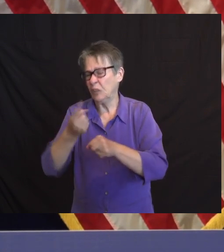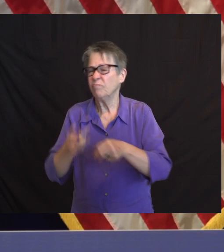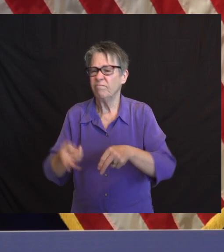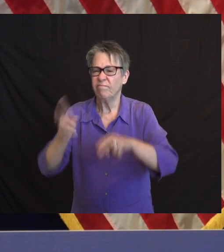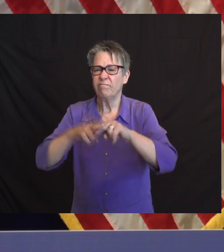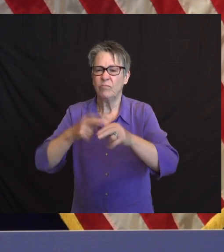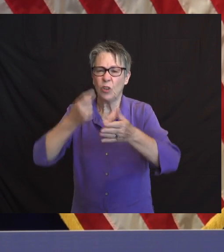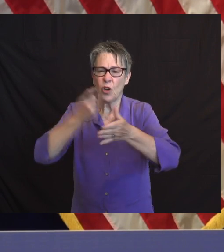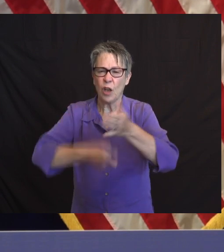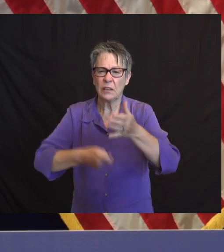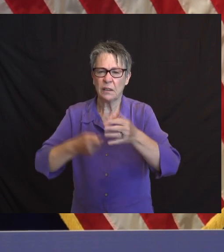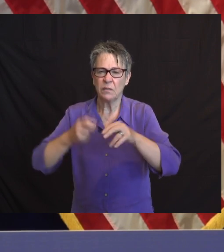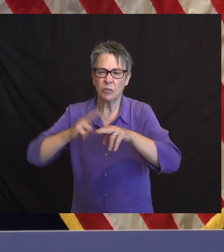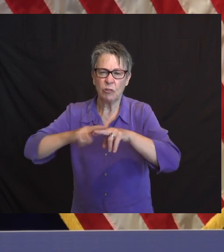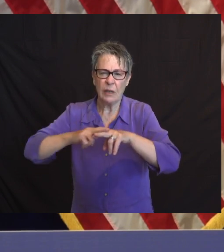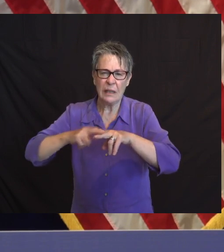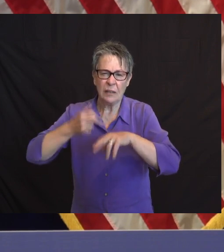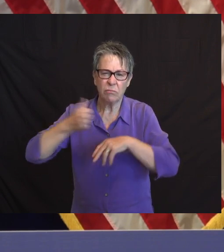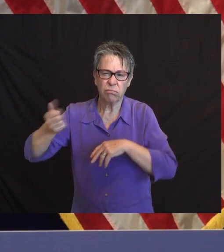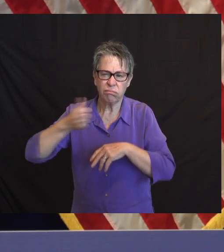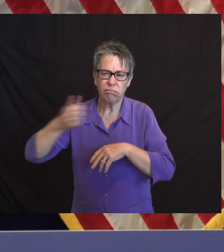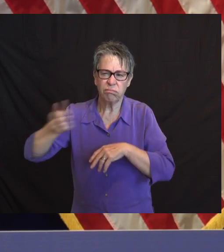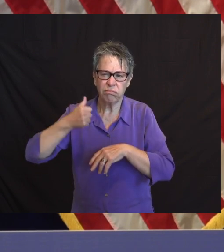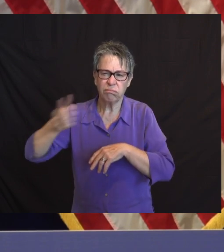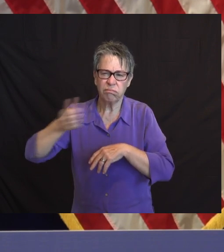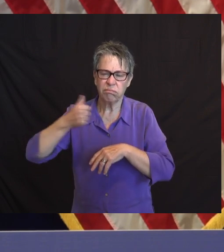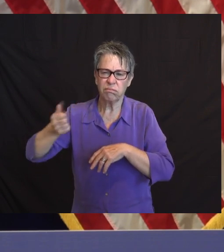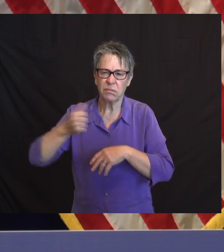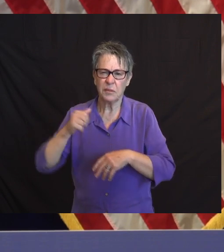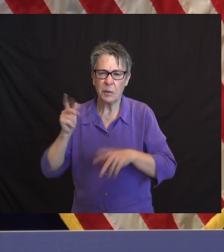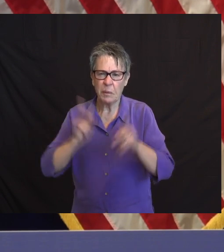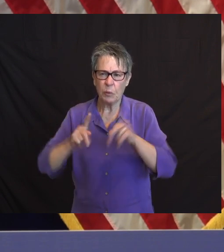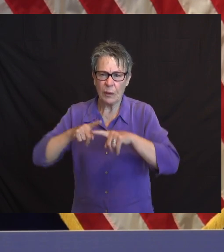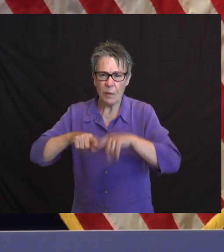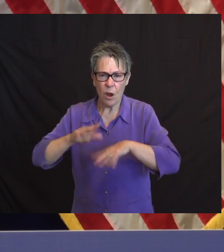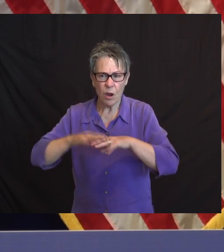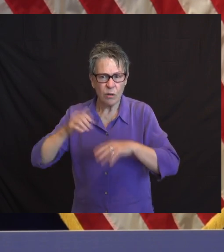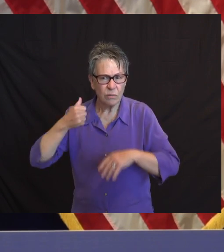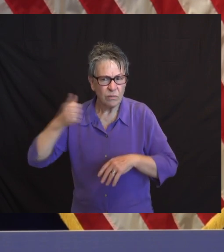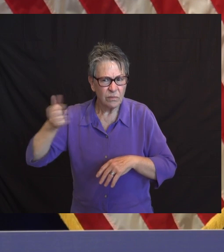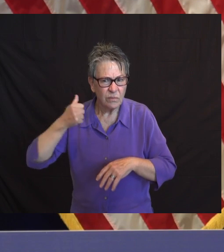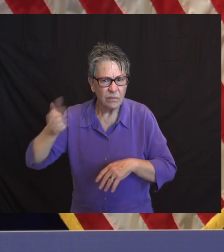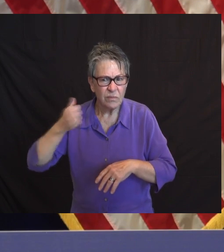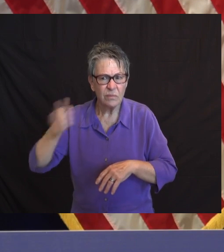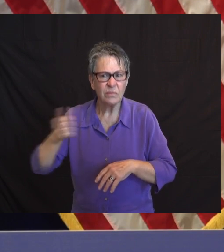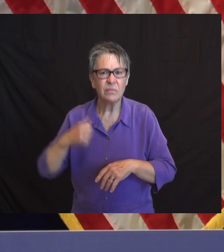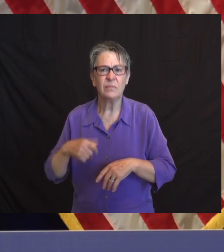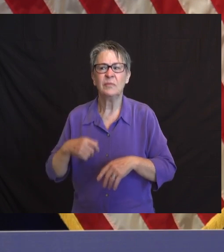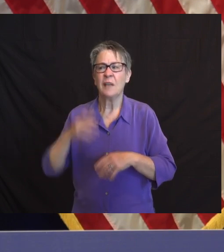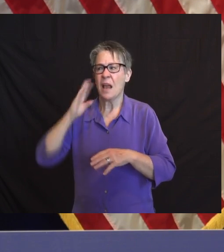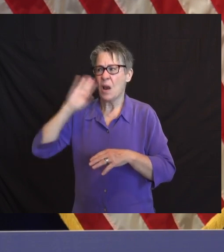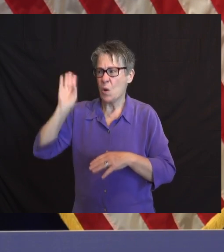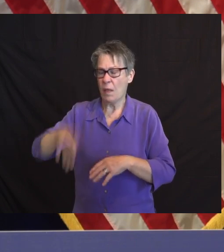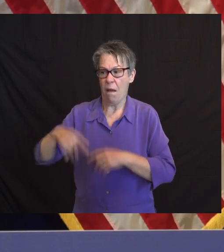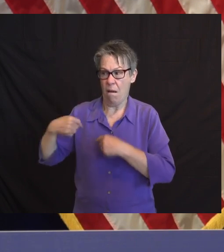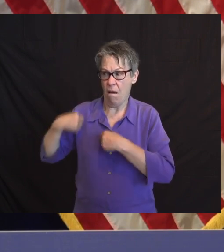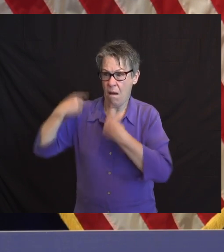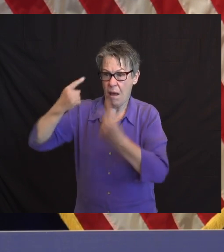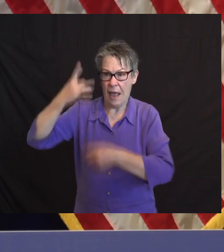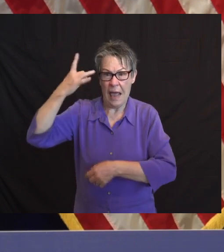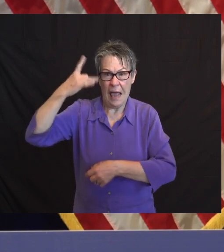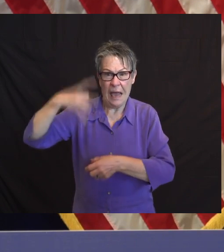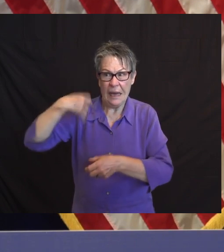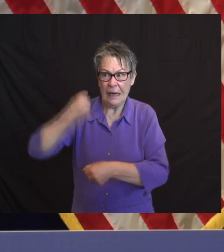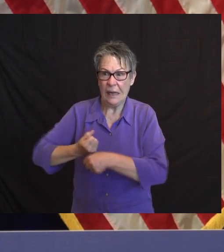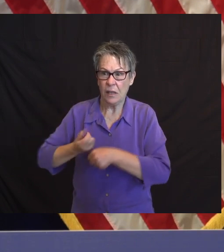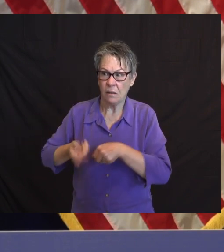got completely crushed over the 8 years prior to our getting here in terms of fare increases on the one hand